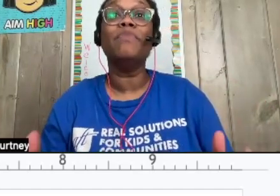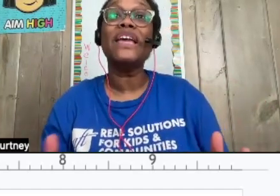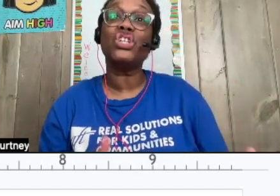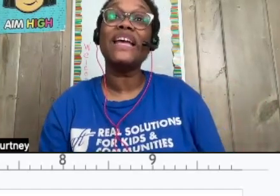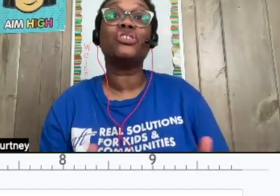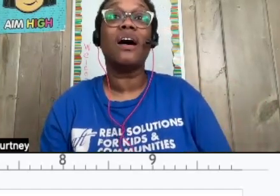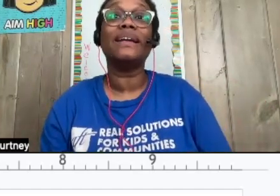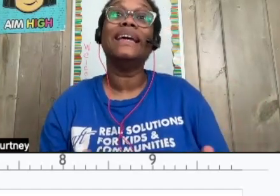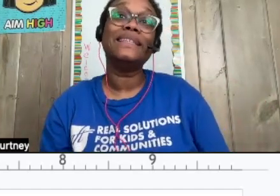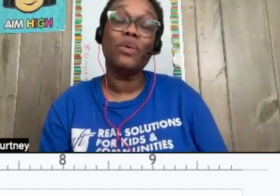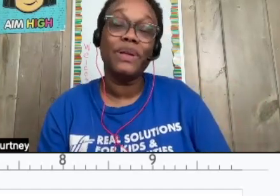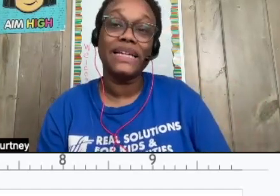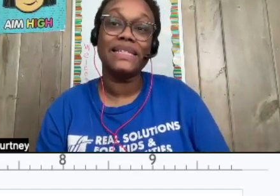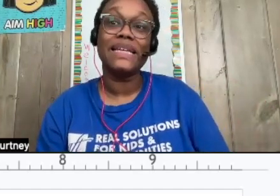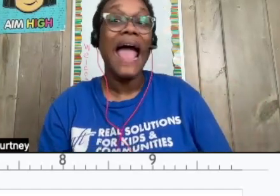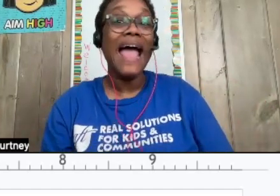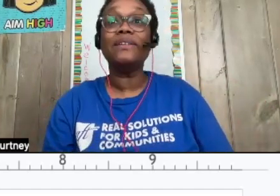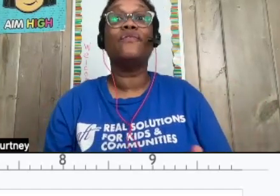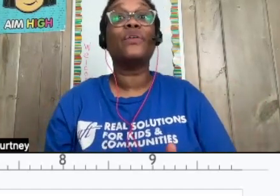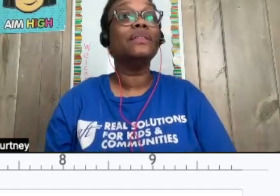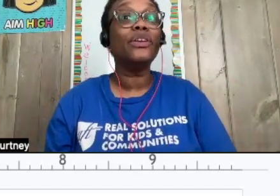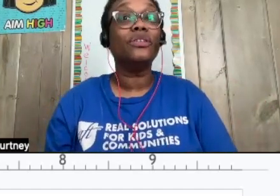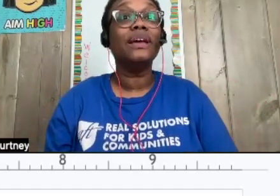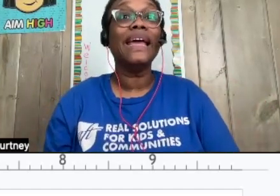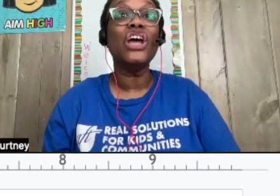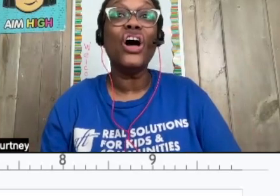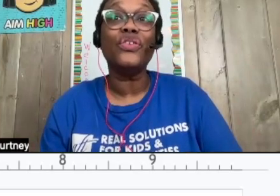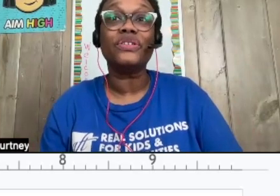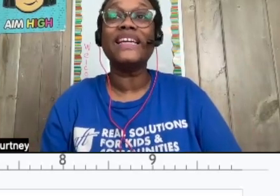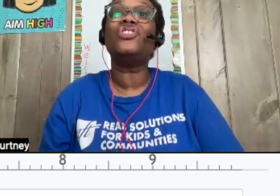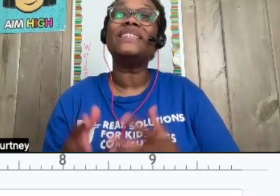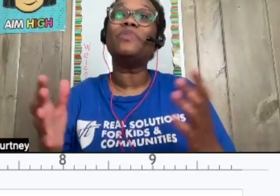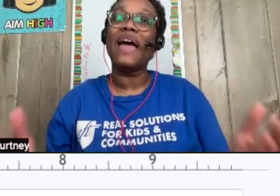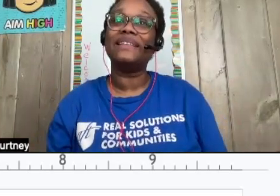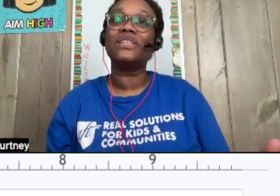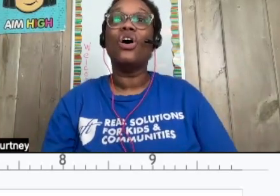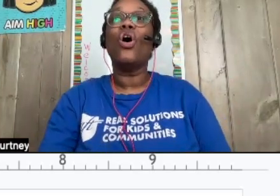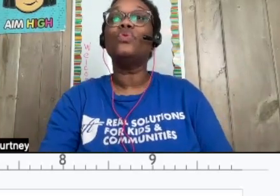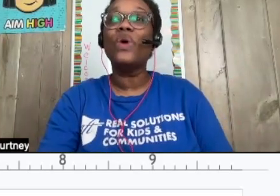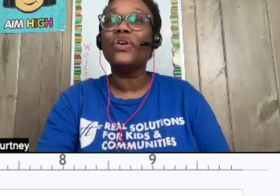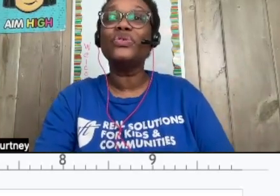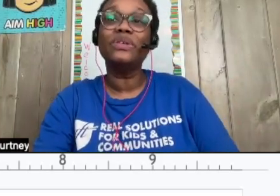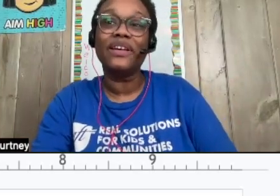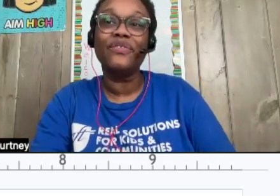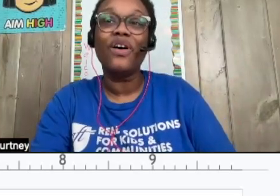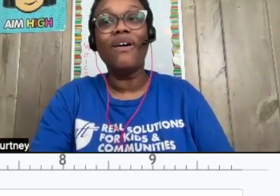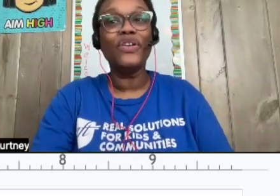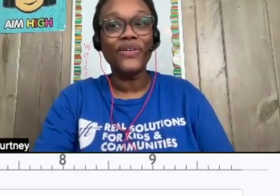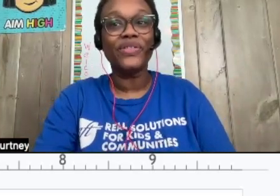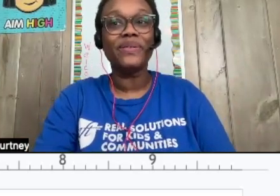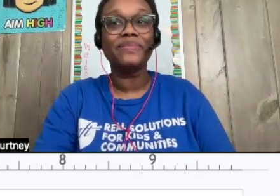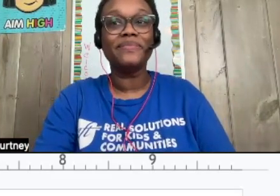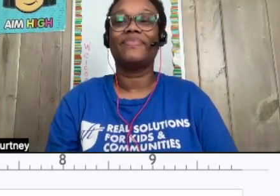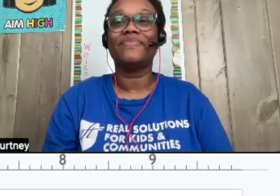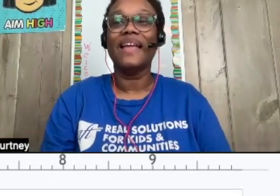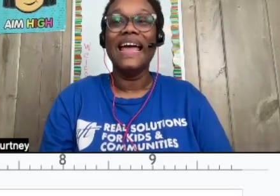patterns may change a lot in some places and very little in others. It just depends on where you live on